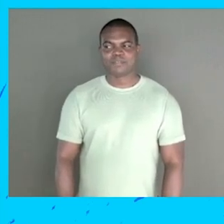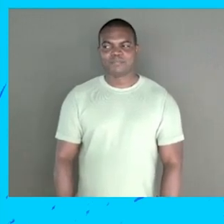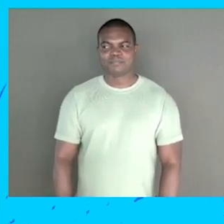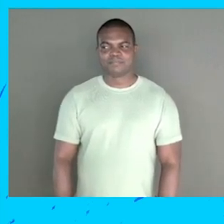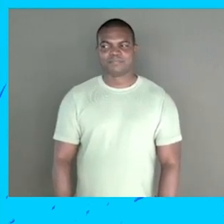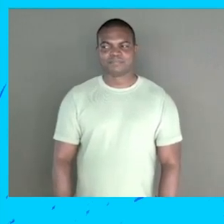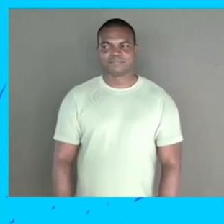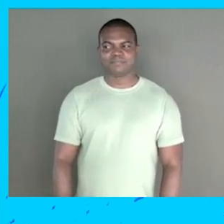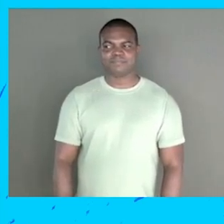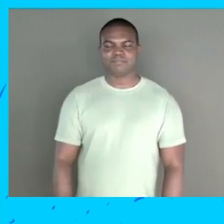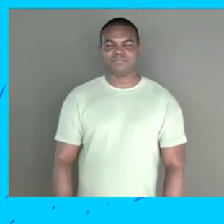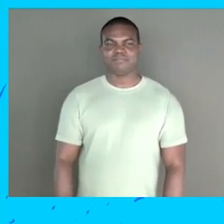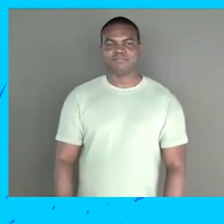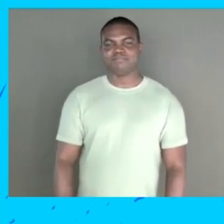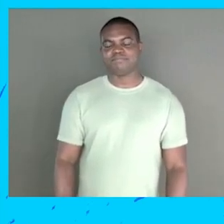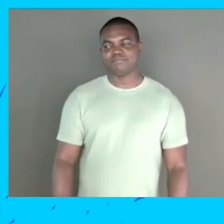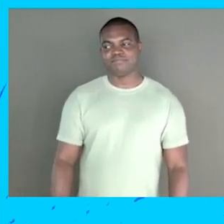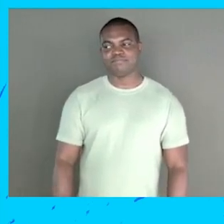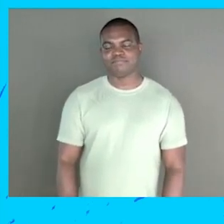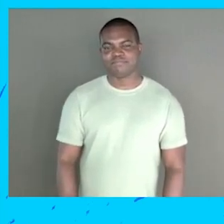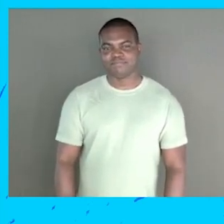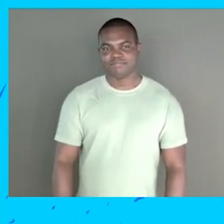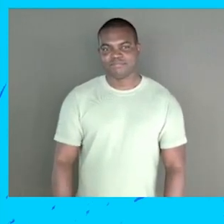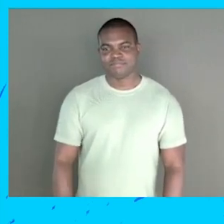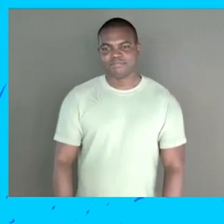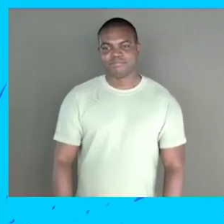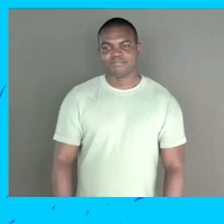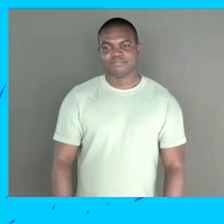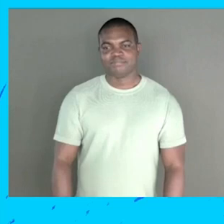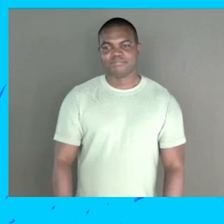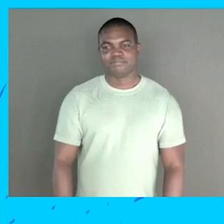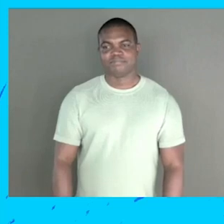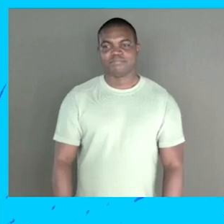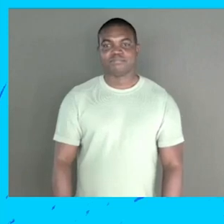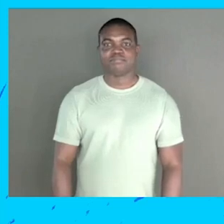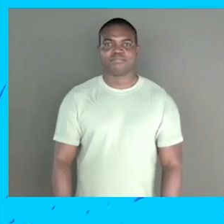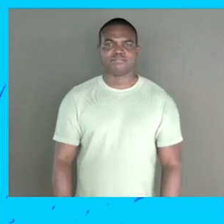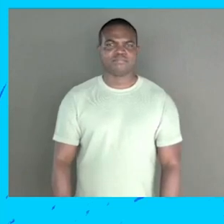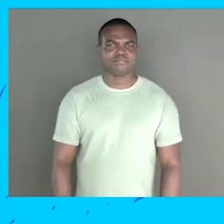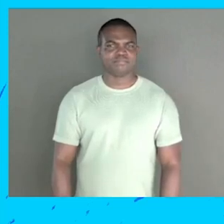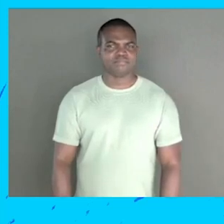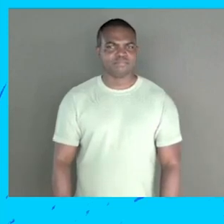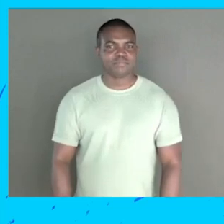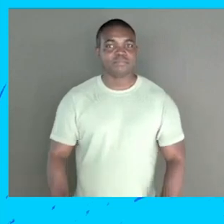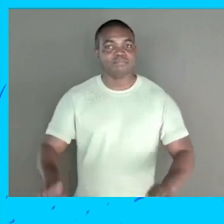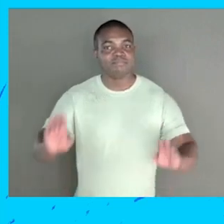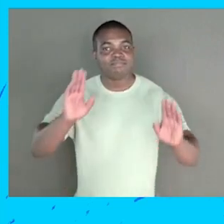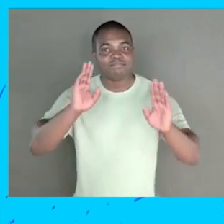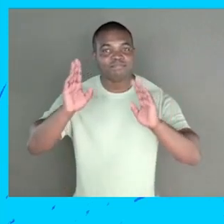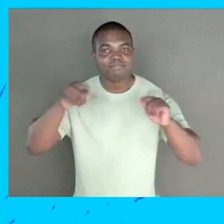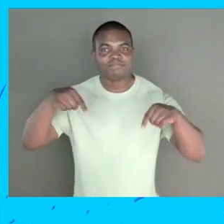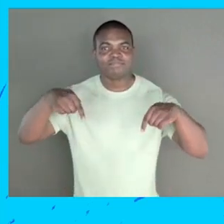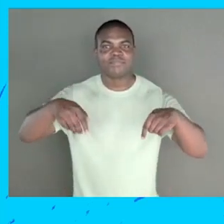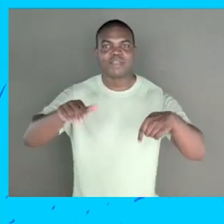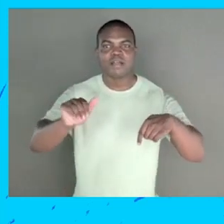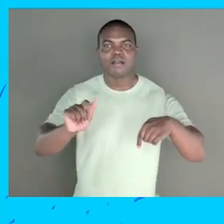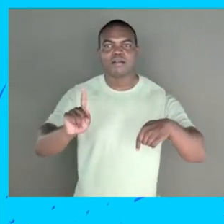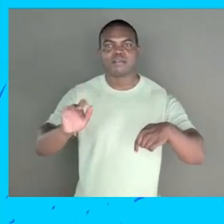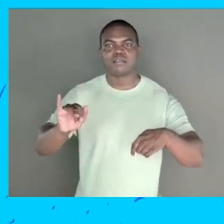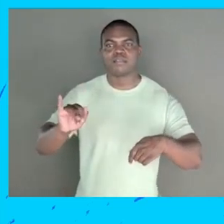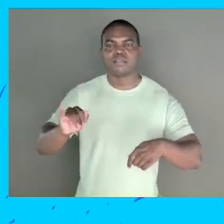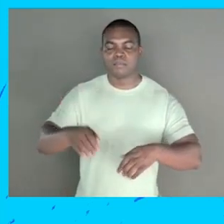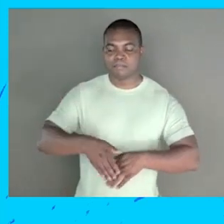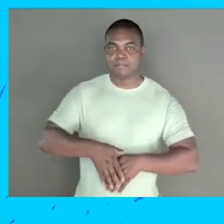Hi, welcome to Aki, a period tracker app for girls like you. My name is Ari. Use Aki to get to know